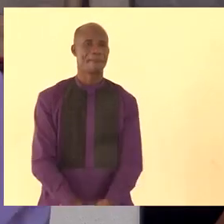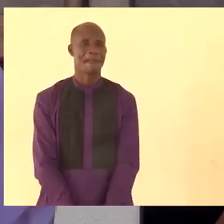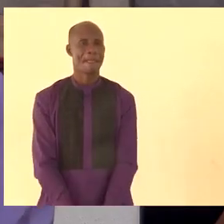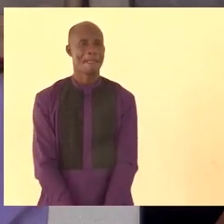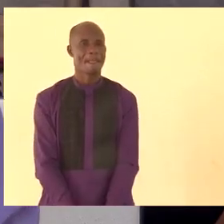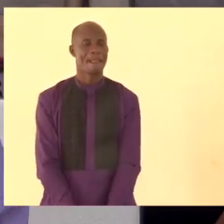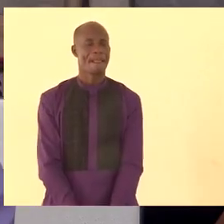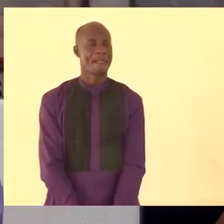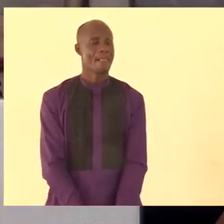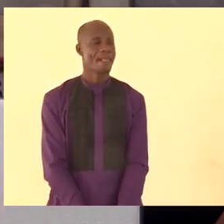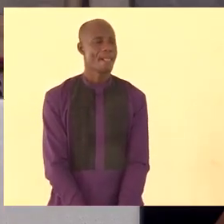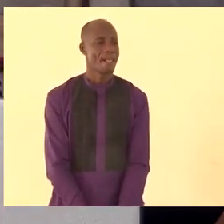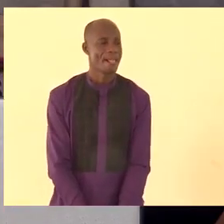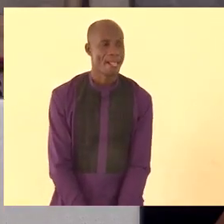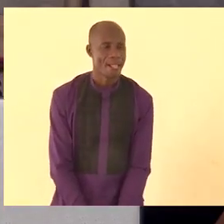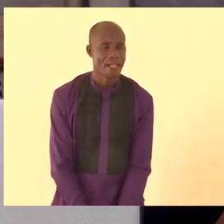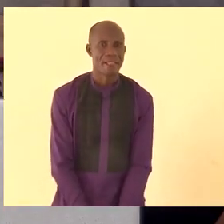Ebenezer.